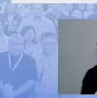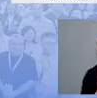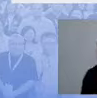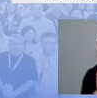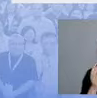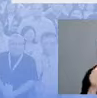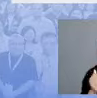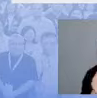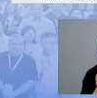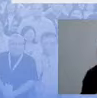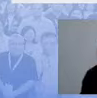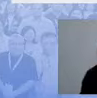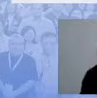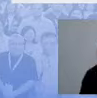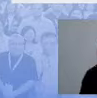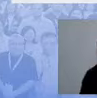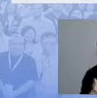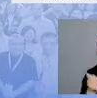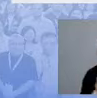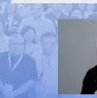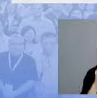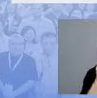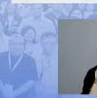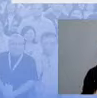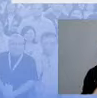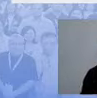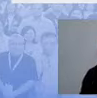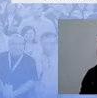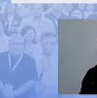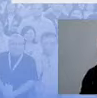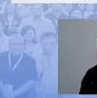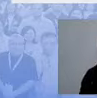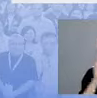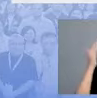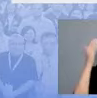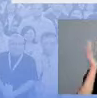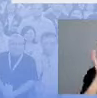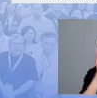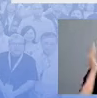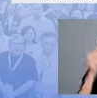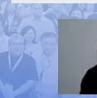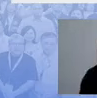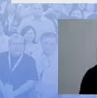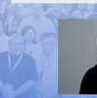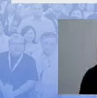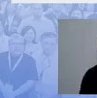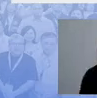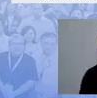in 63 administrative districts now across Malaysia. These are the map. Next.